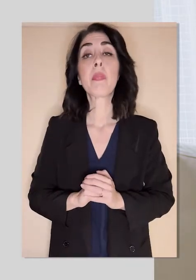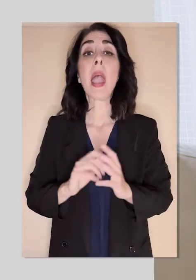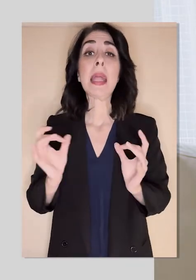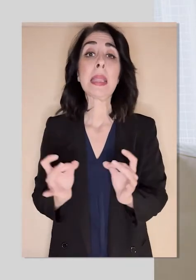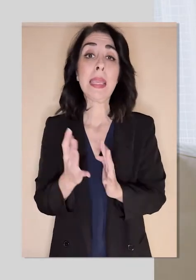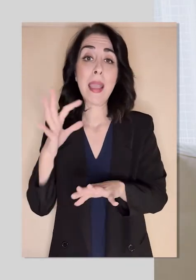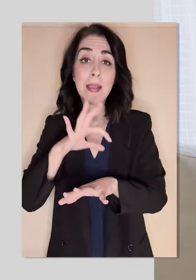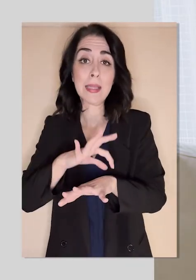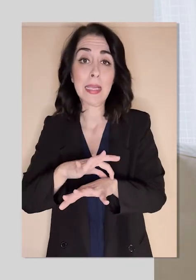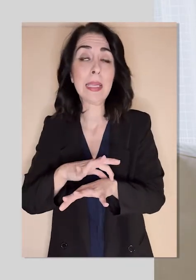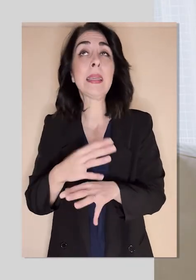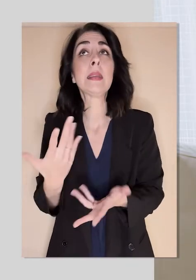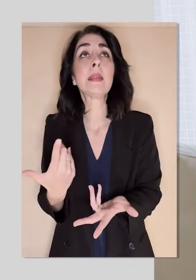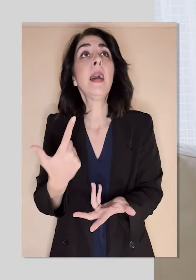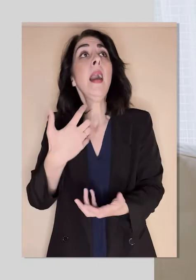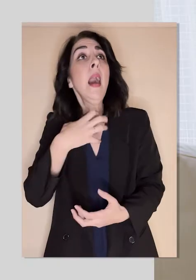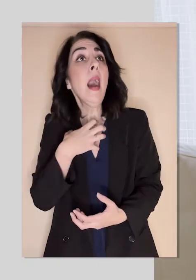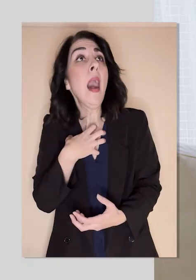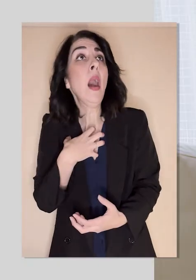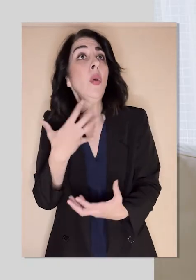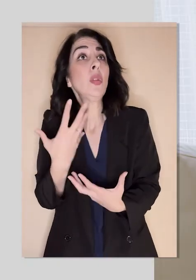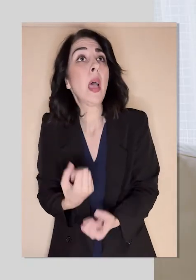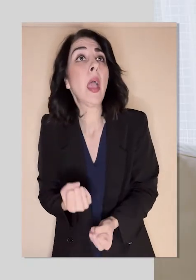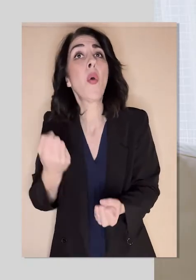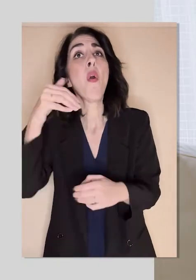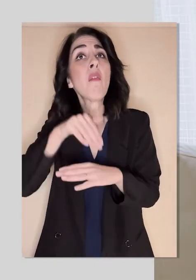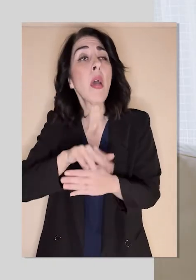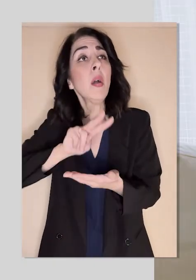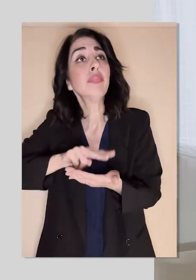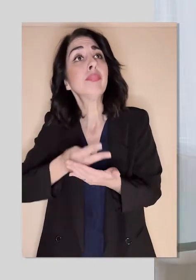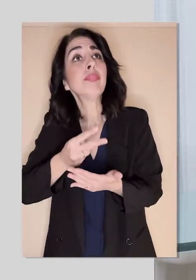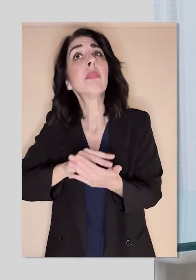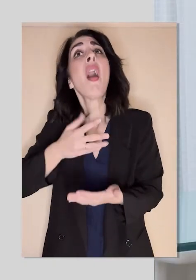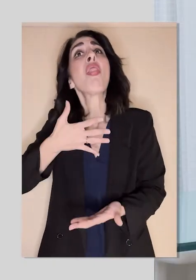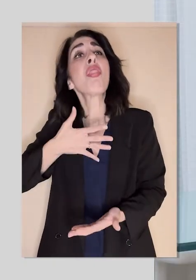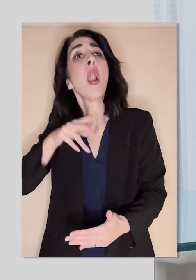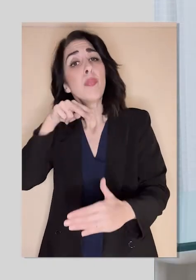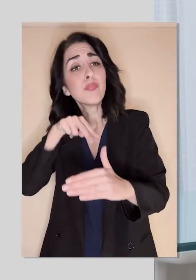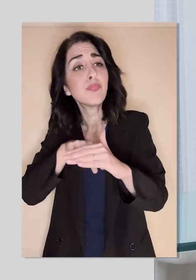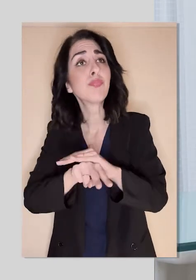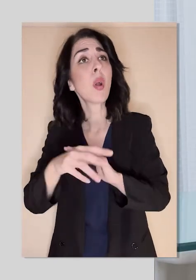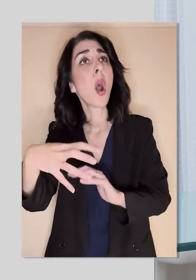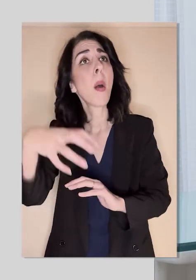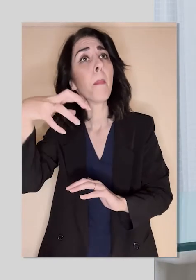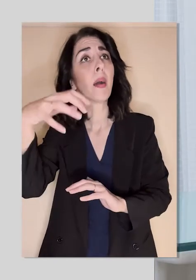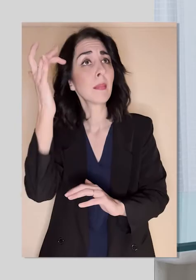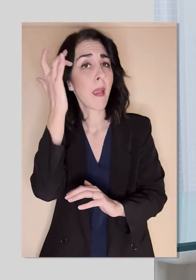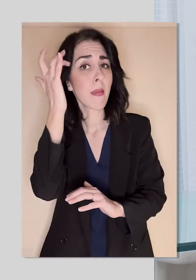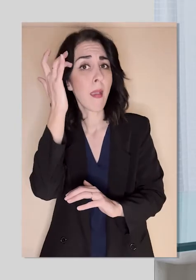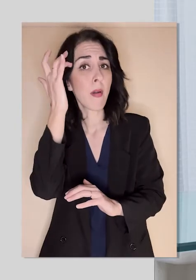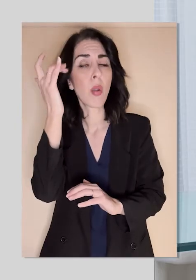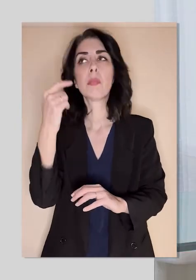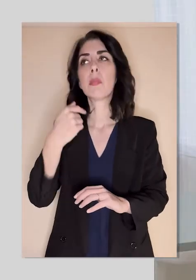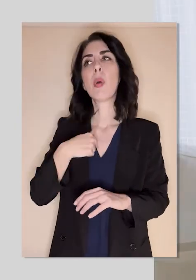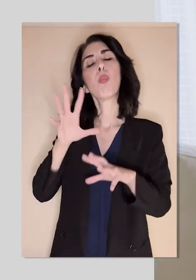I'm really worried about this, I won't be able to sleep at night unless you do a scan of my brain, I often